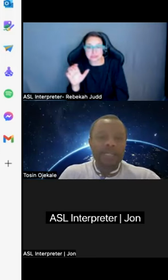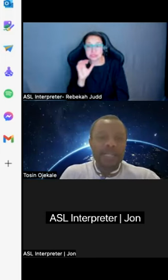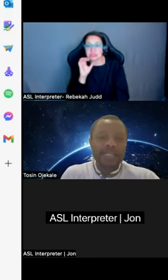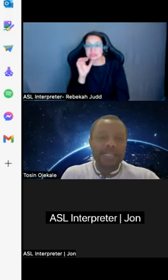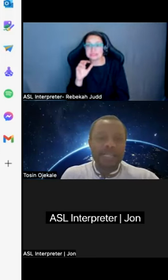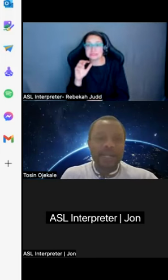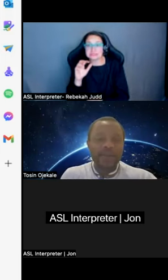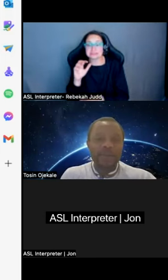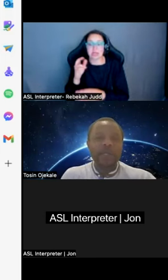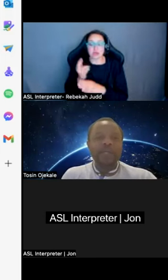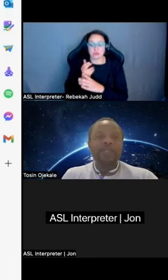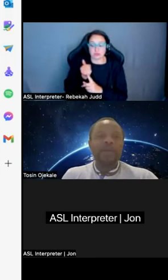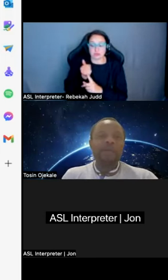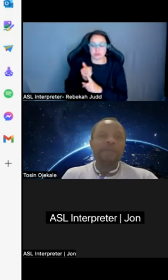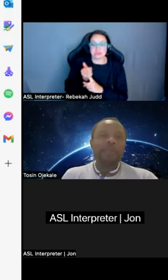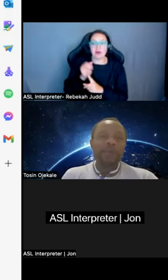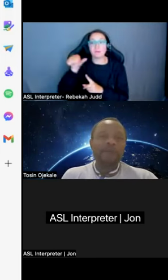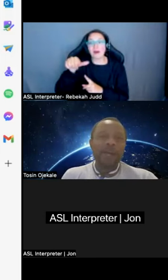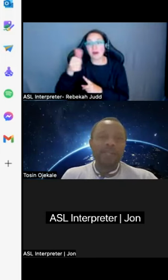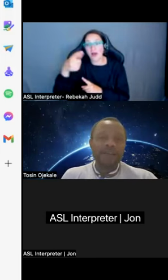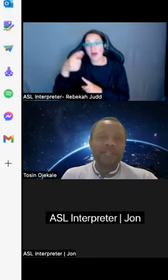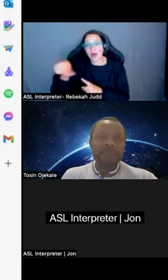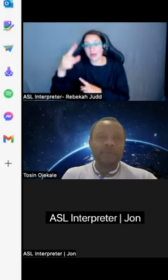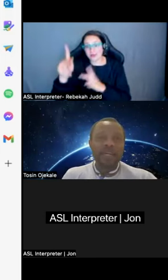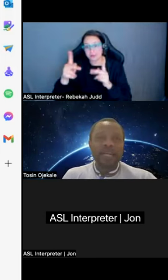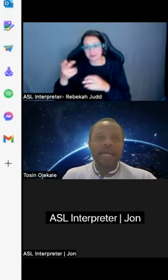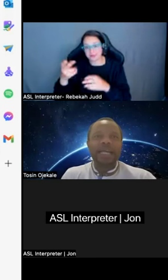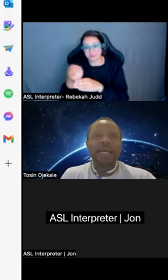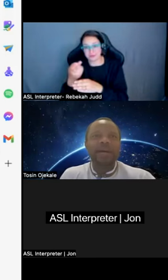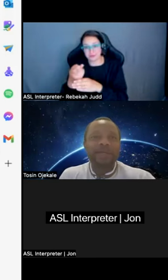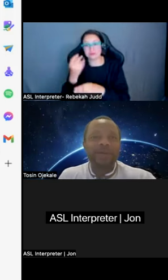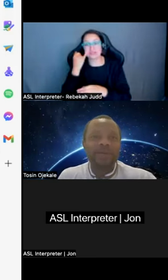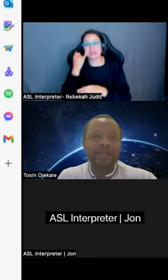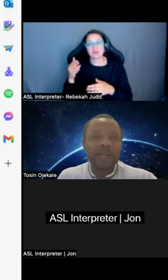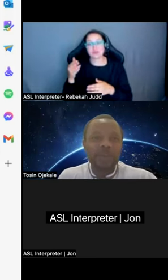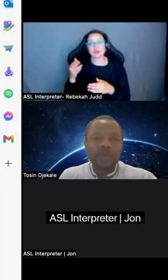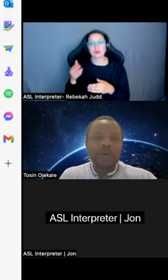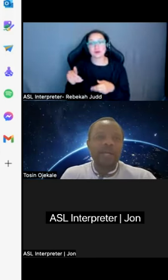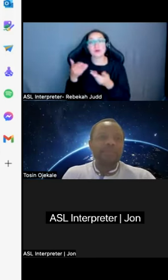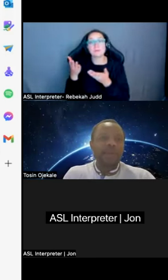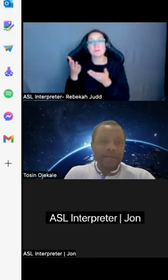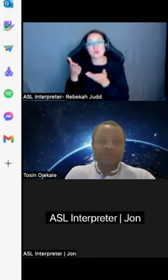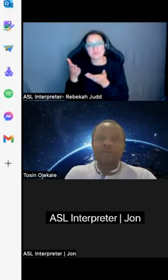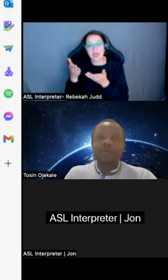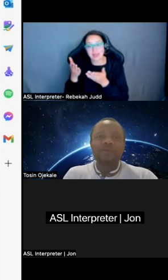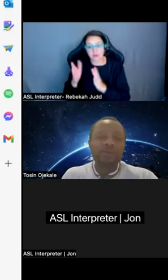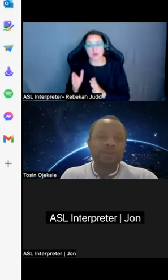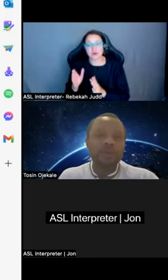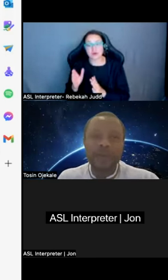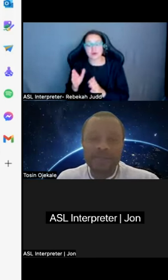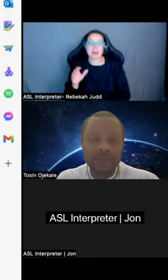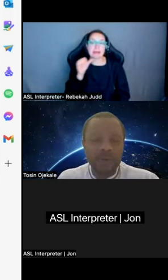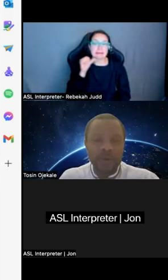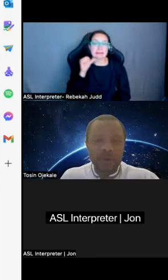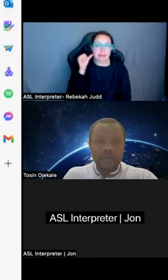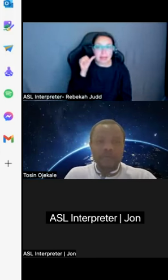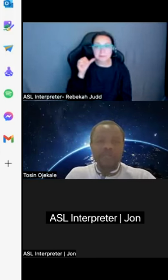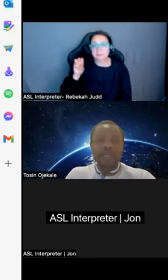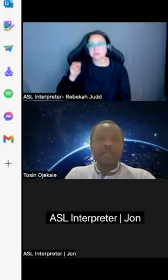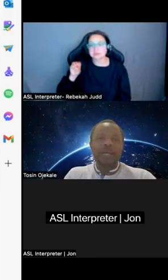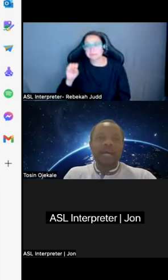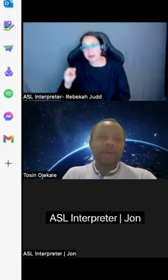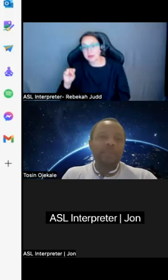own businesses alone. So if you are a service provider like Amazon, AWS, Microsoft, Google, Facebook, or all